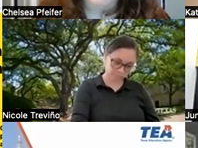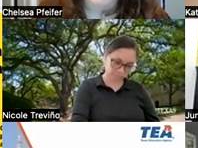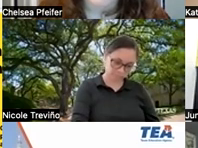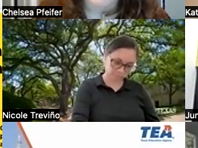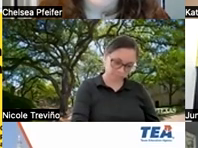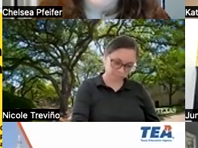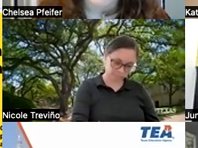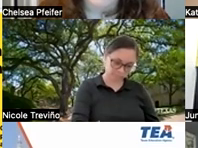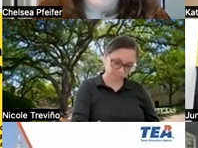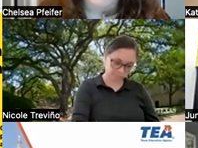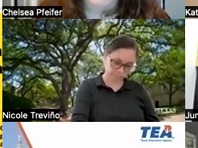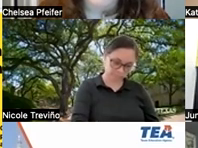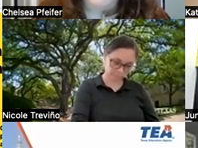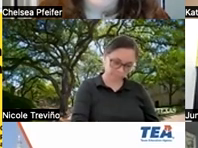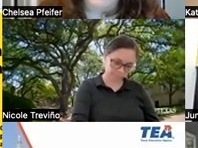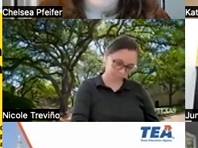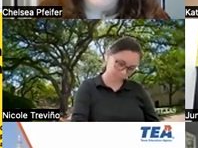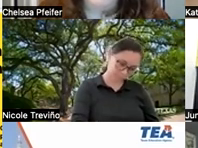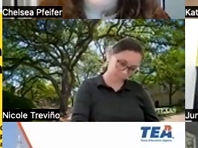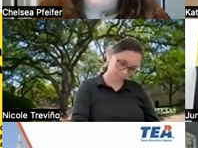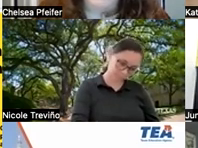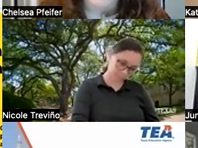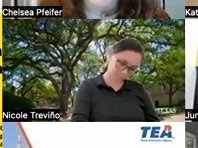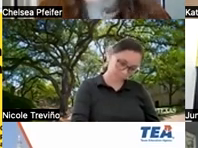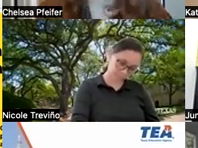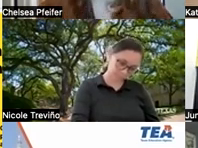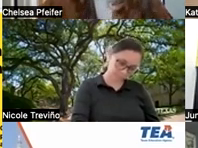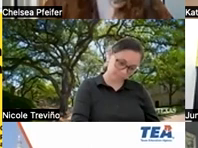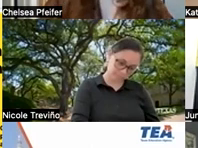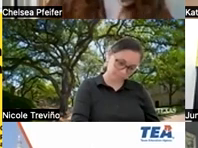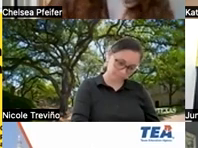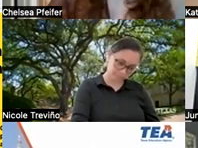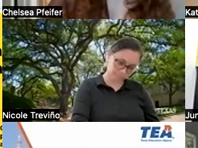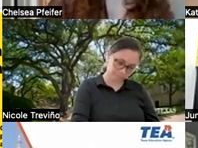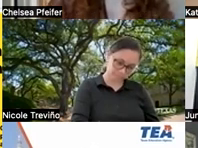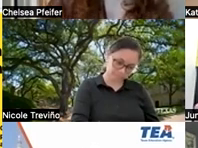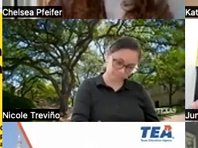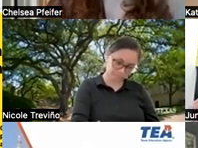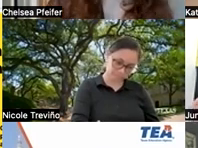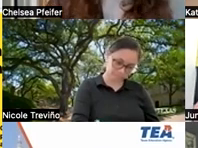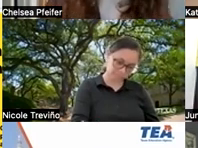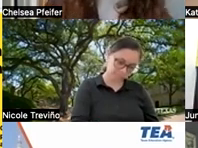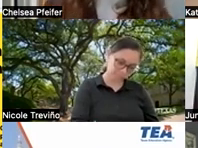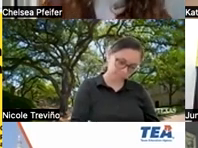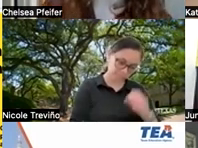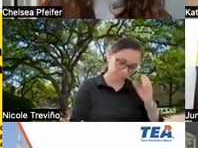the positive relationships? By a show of a speaking object, what do you all think about that one?